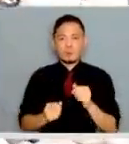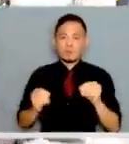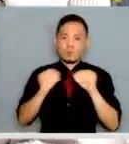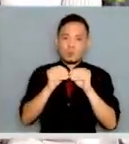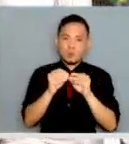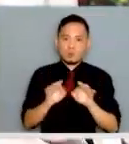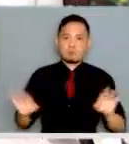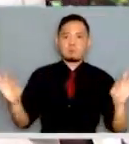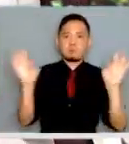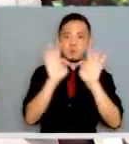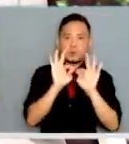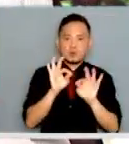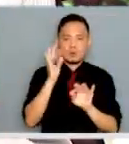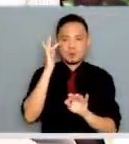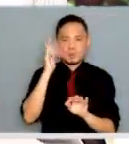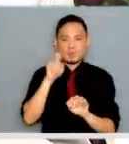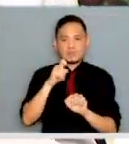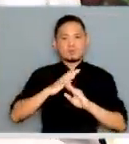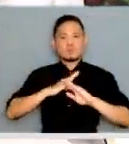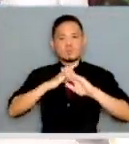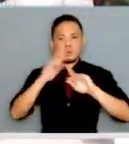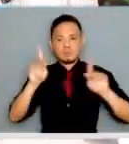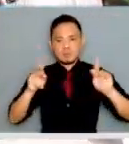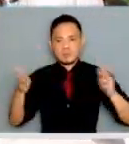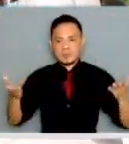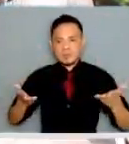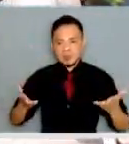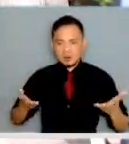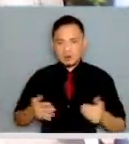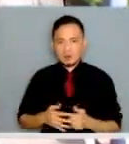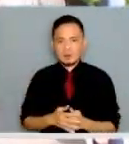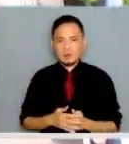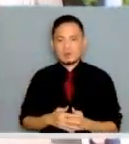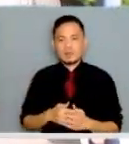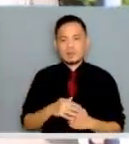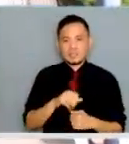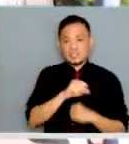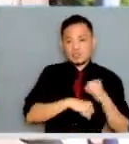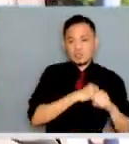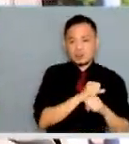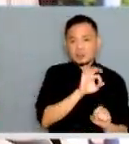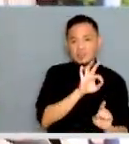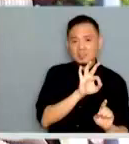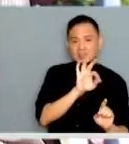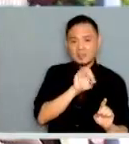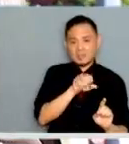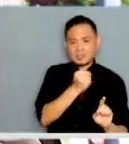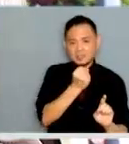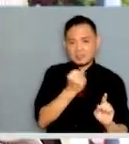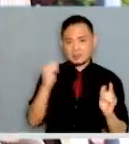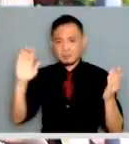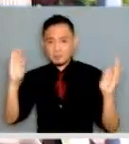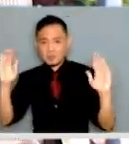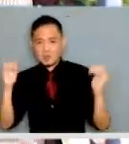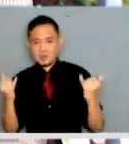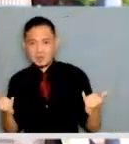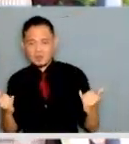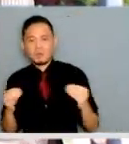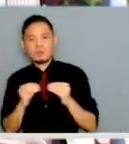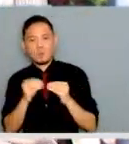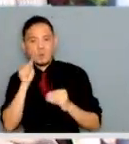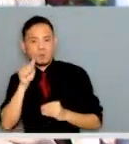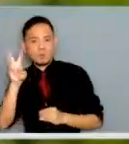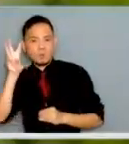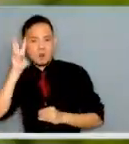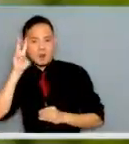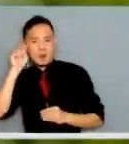yon. Really put it at the forefront. Kasi compared naman in the 90s, for example, ngayon, nas may awareness na rin,